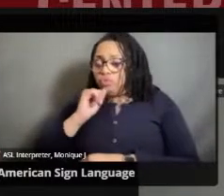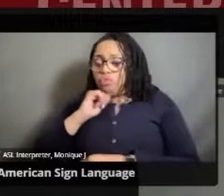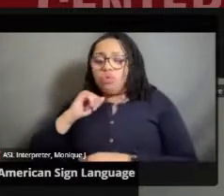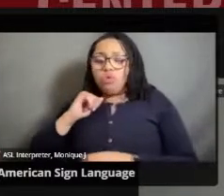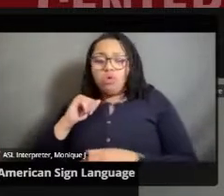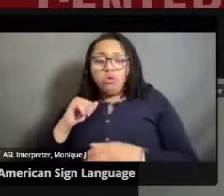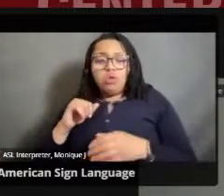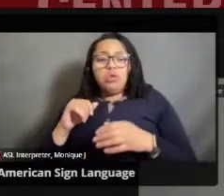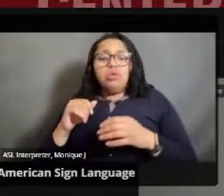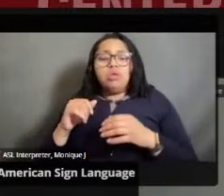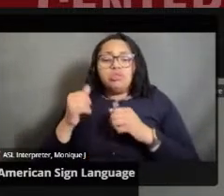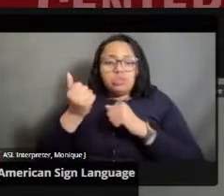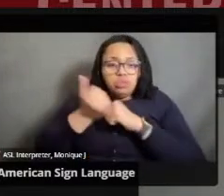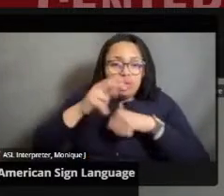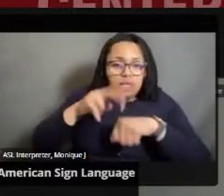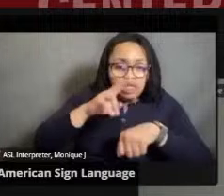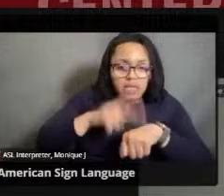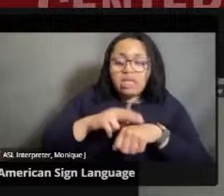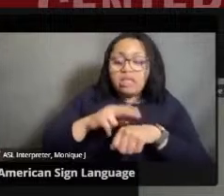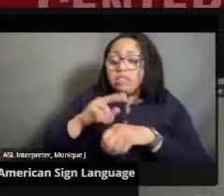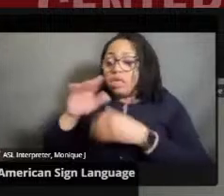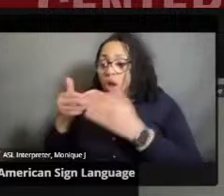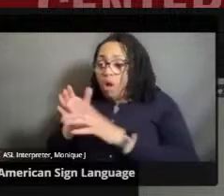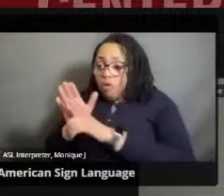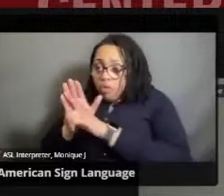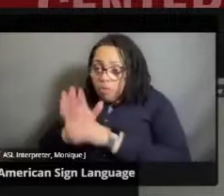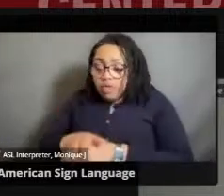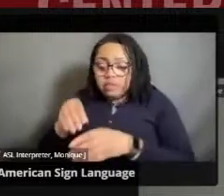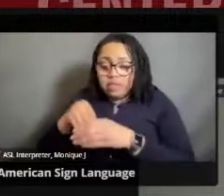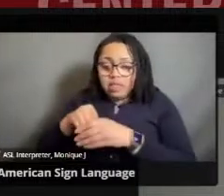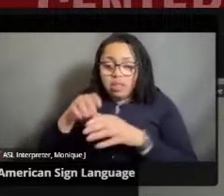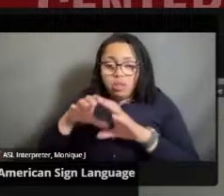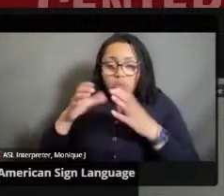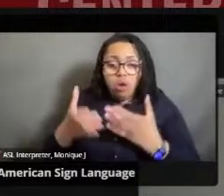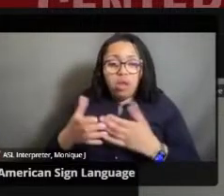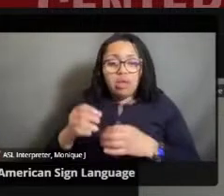all the oppressed in this world. There is nothing to regret or grieve.